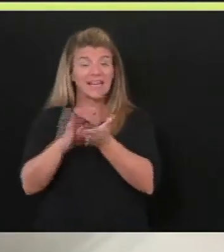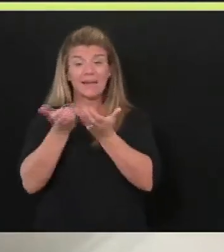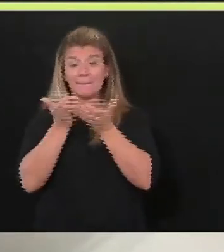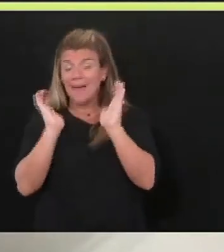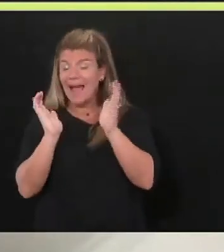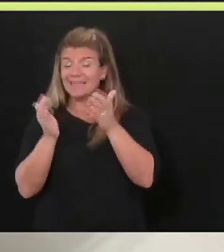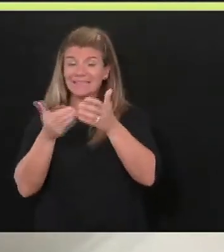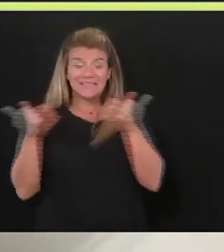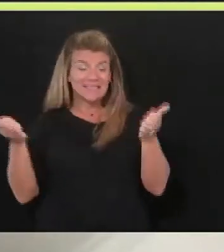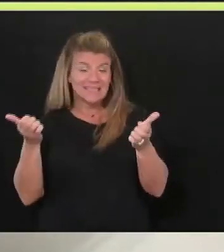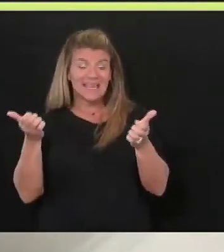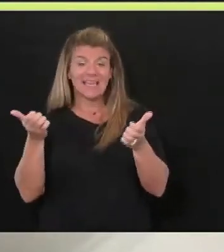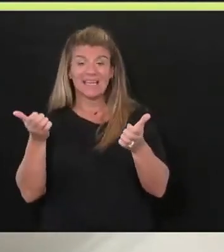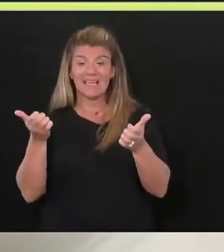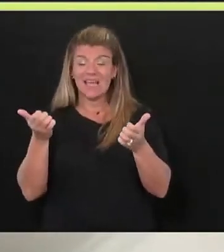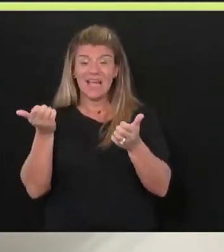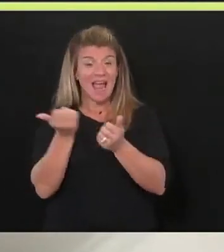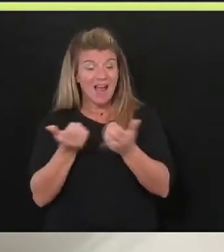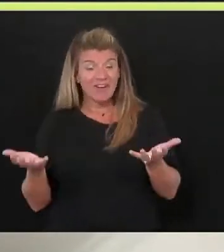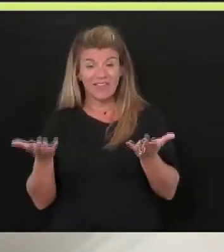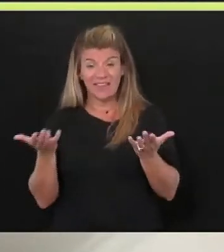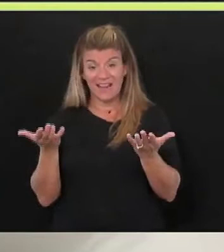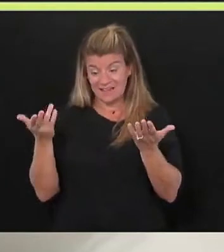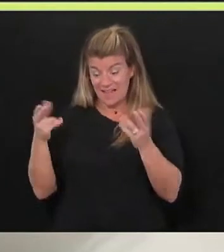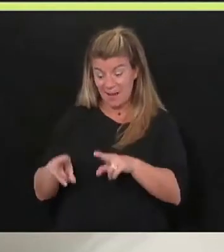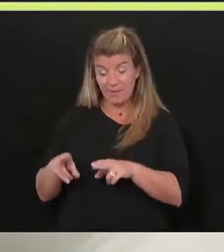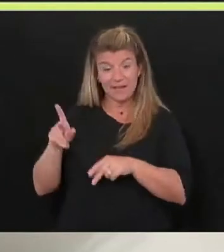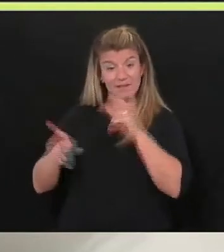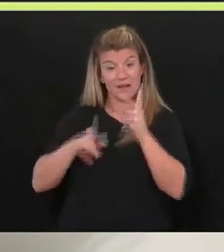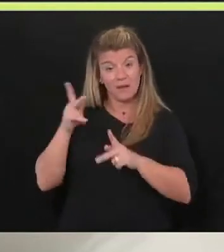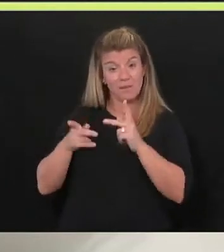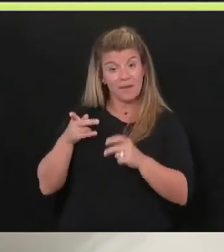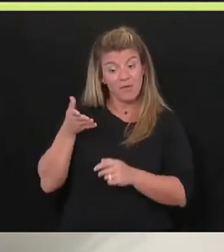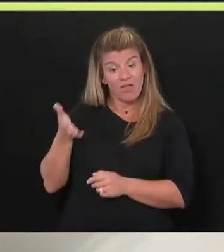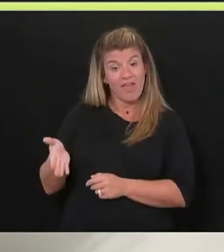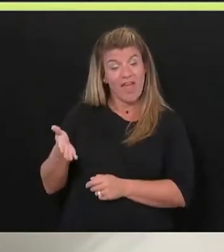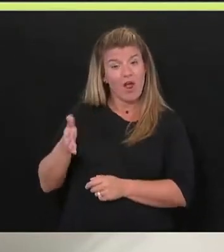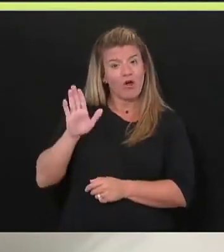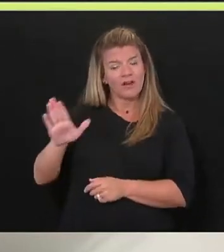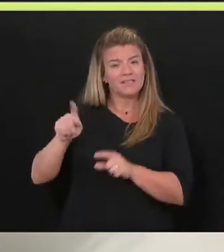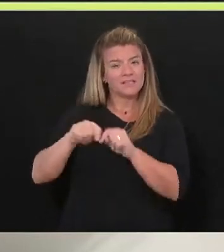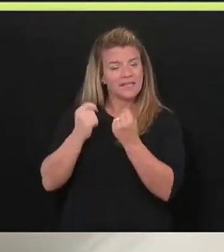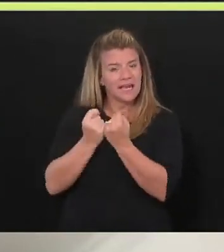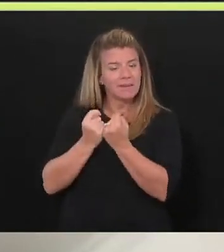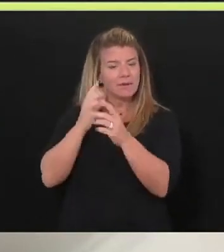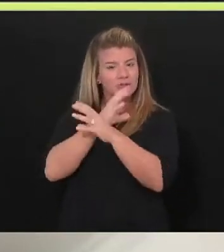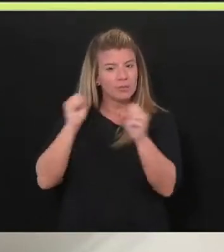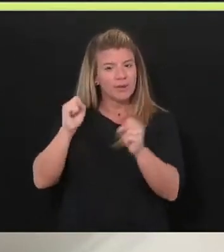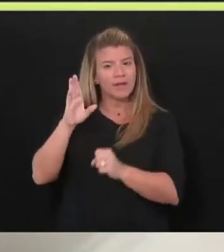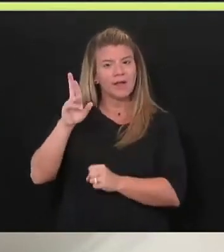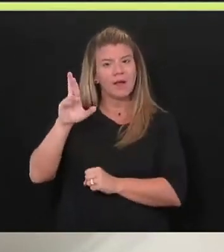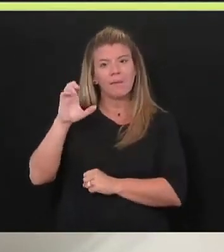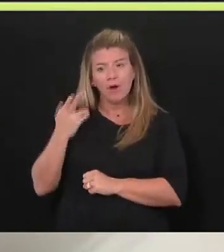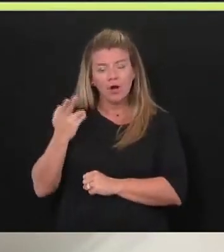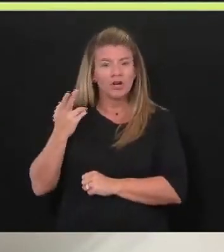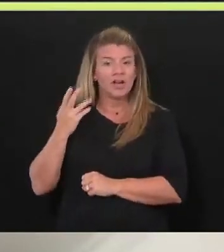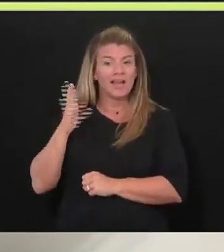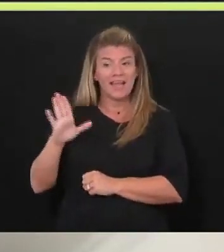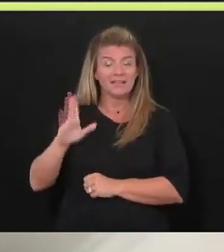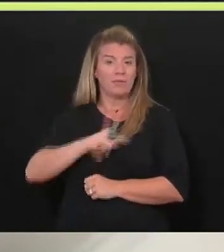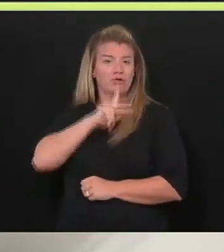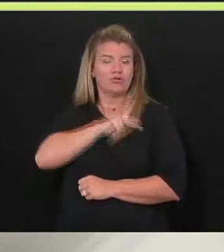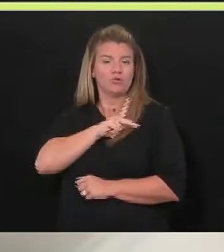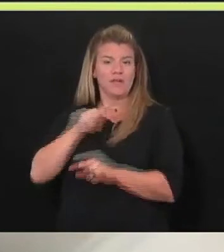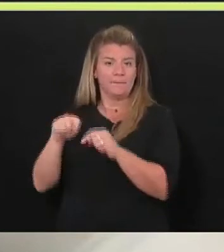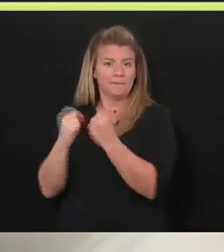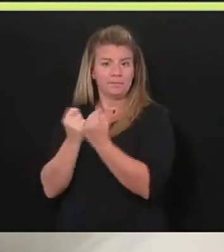the things that all the folks on Clayton Birch's team and for Superintendent Birch personally